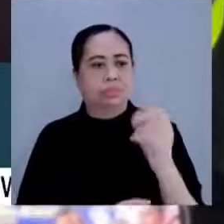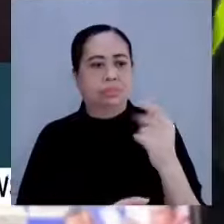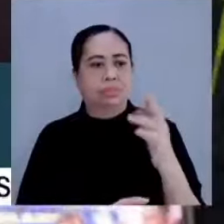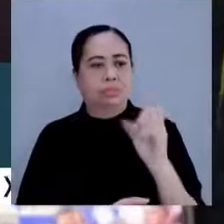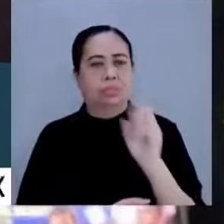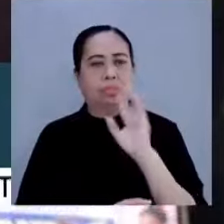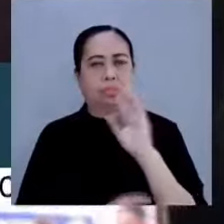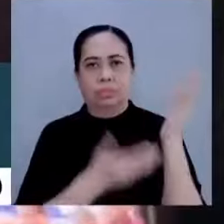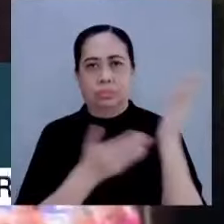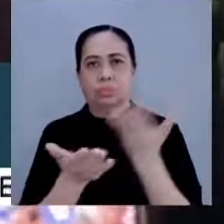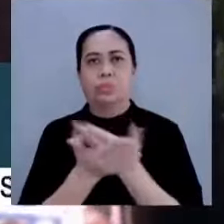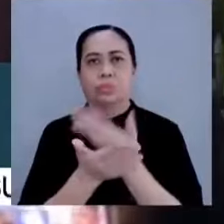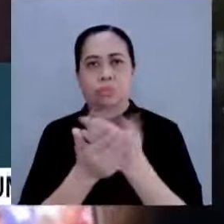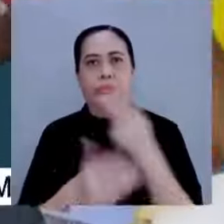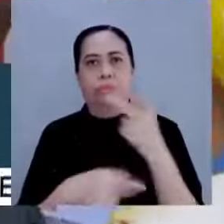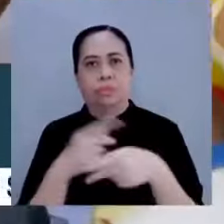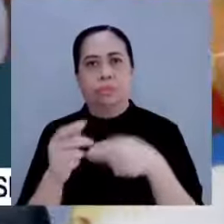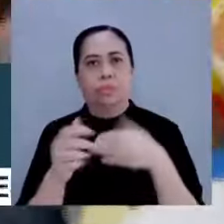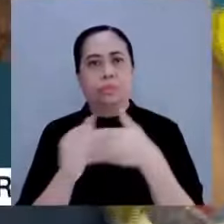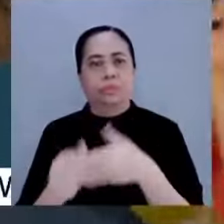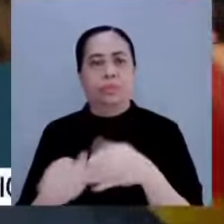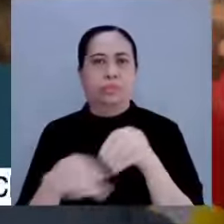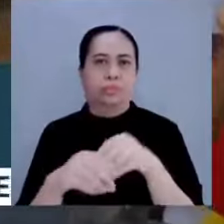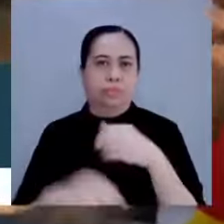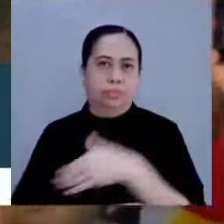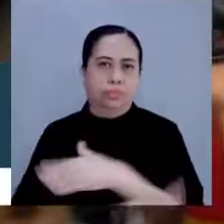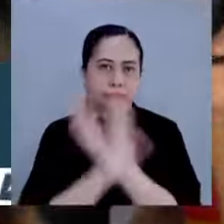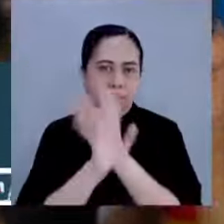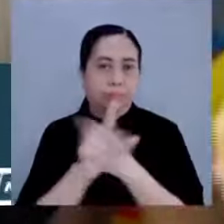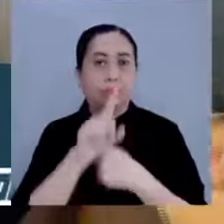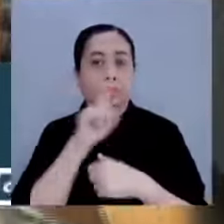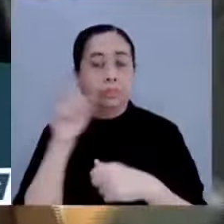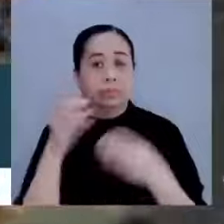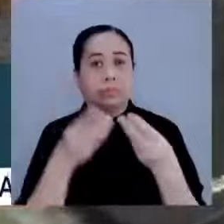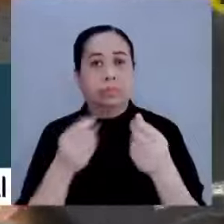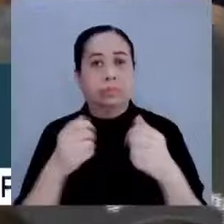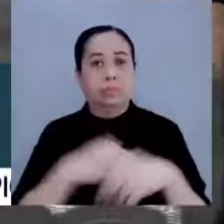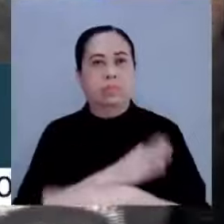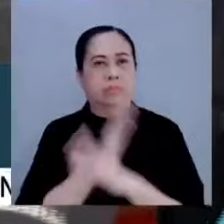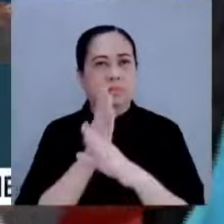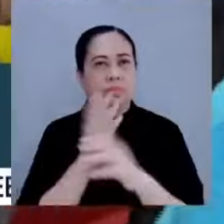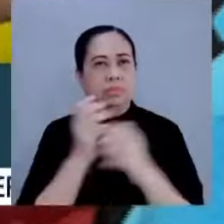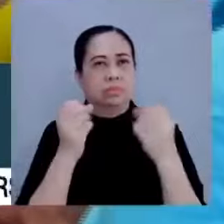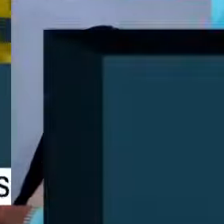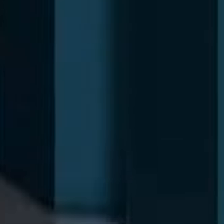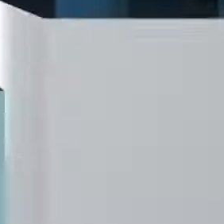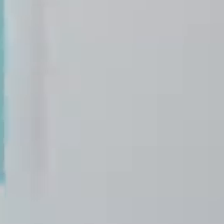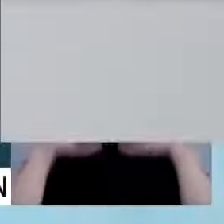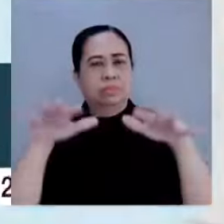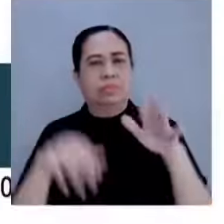a new kind of leadership to the city. He also vows to address Davao's flooding problems.